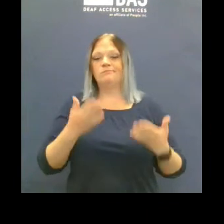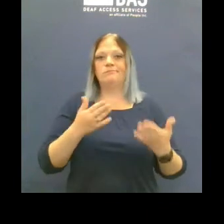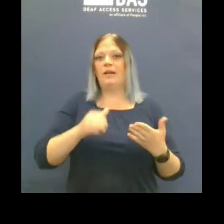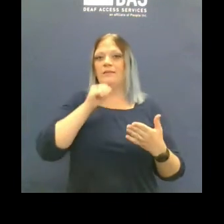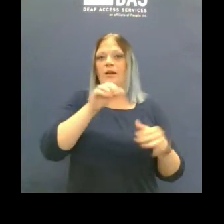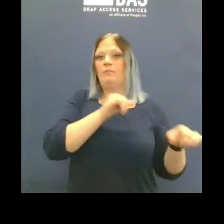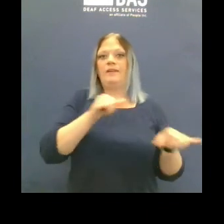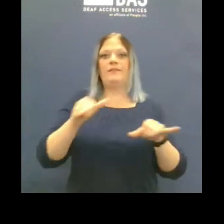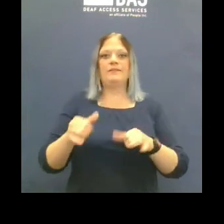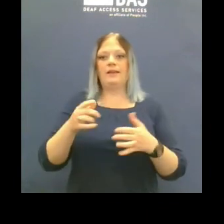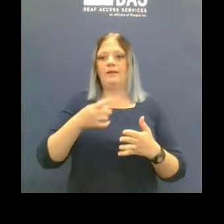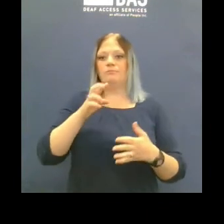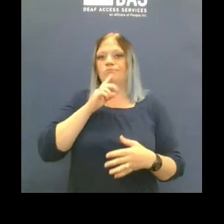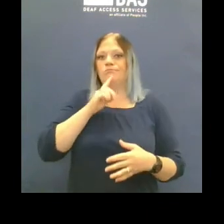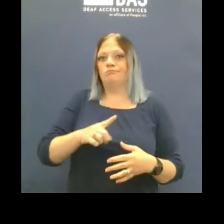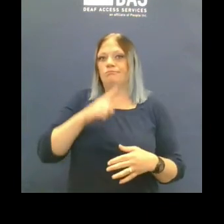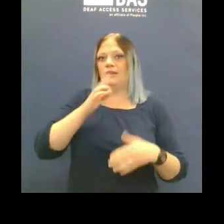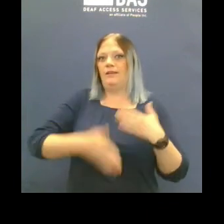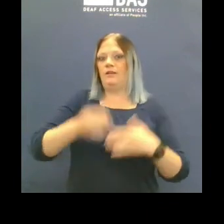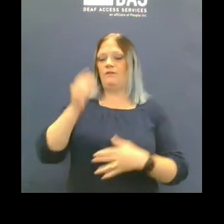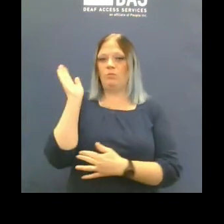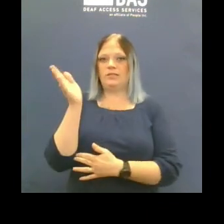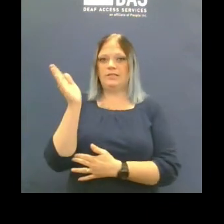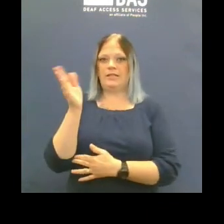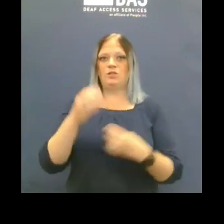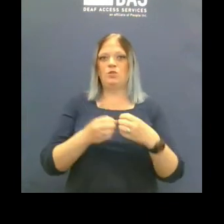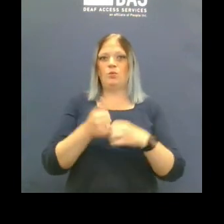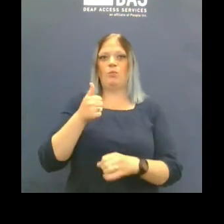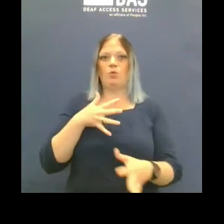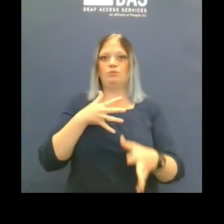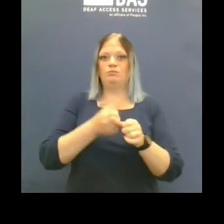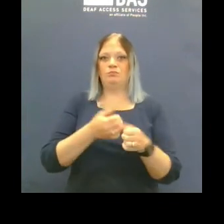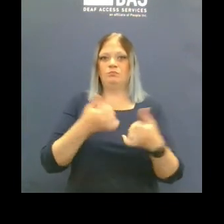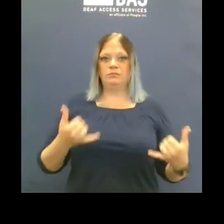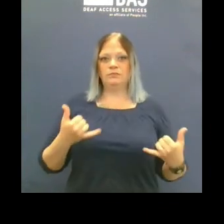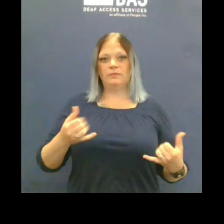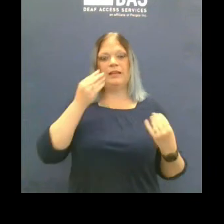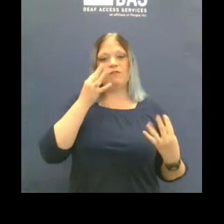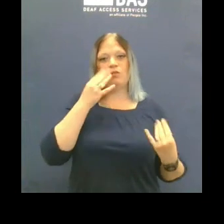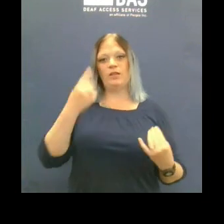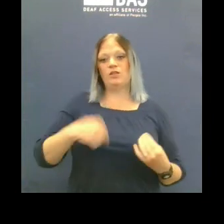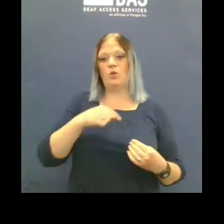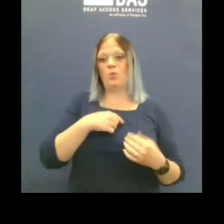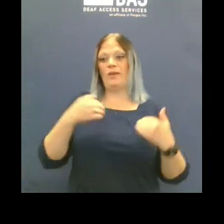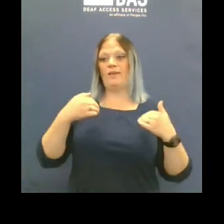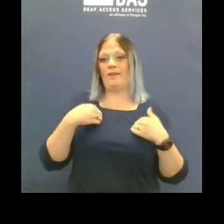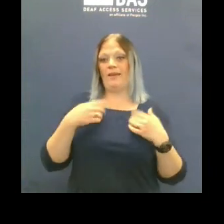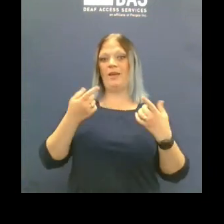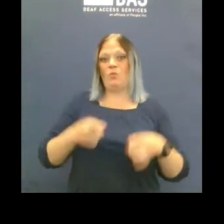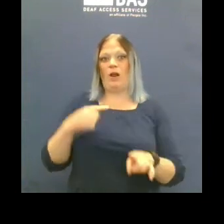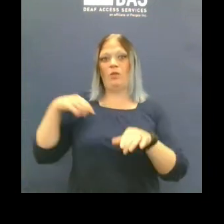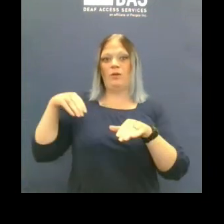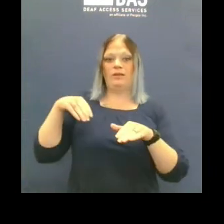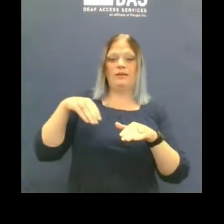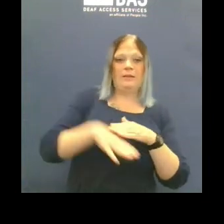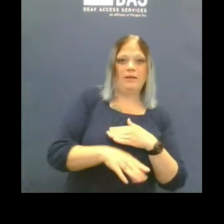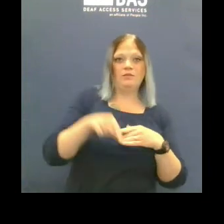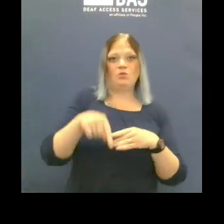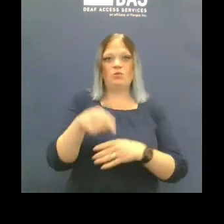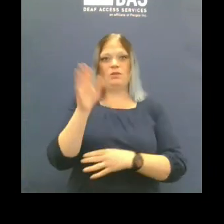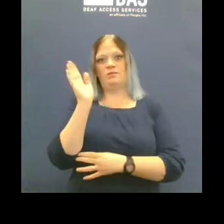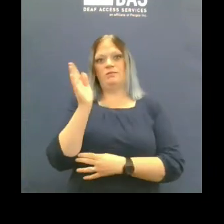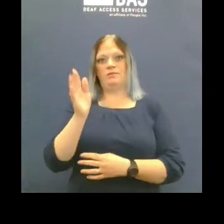end of this presentation. So we're going to give you the most up-to-date information that we had walking into this live